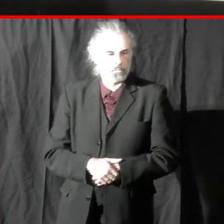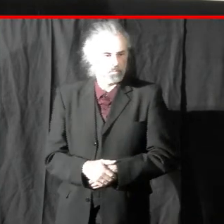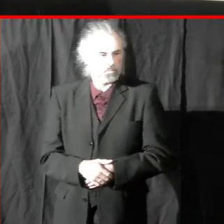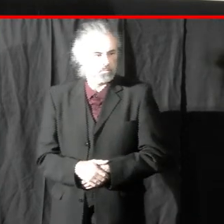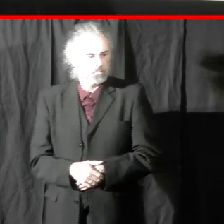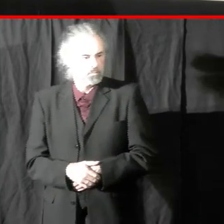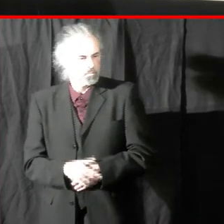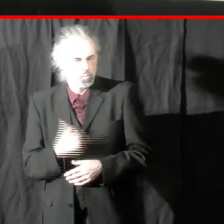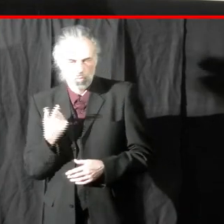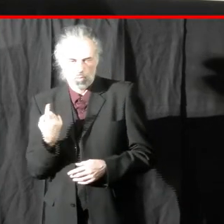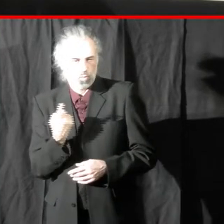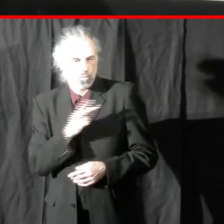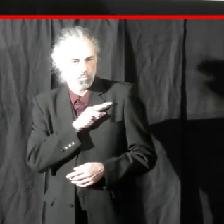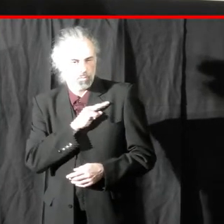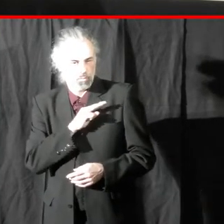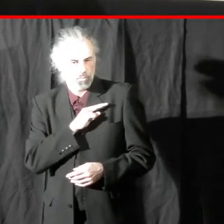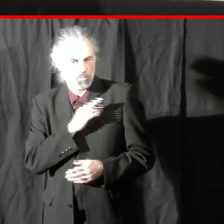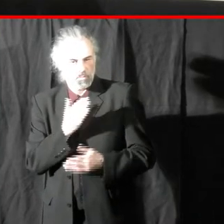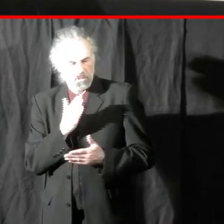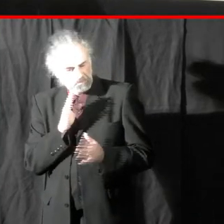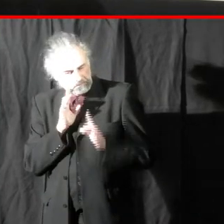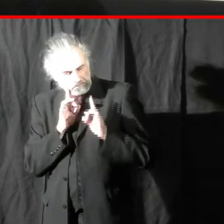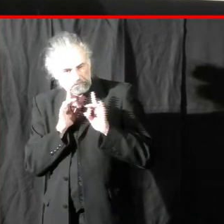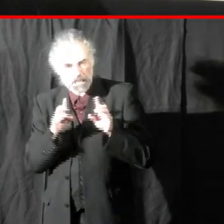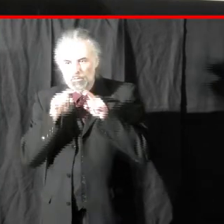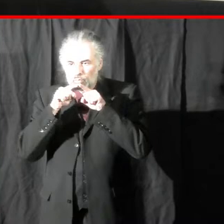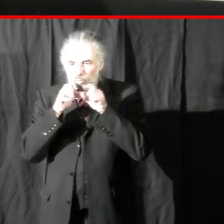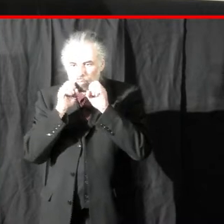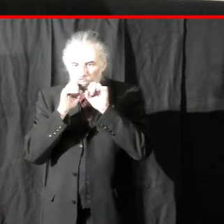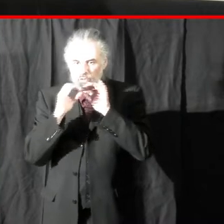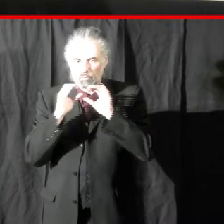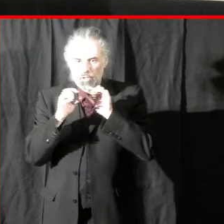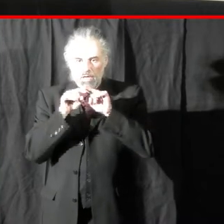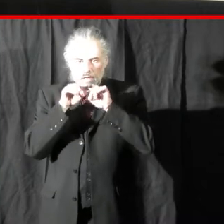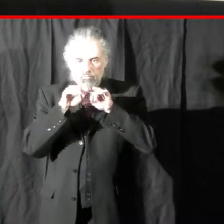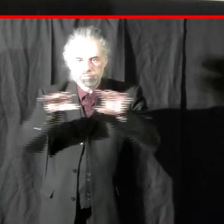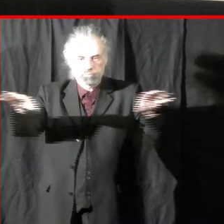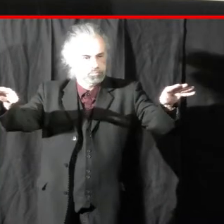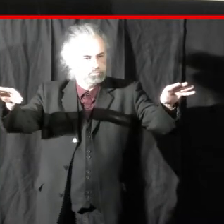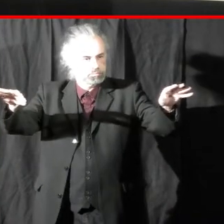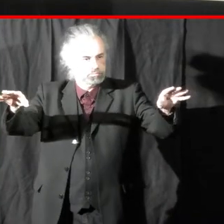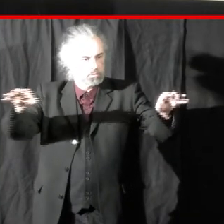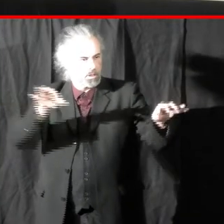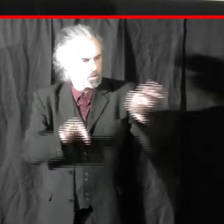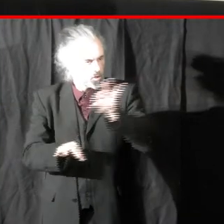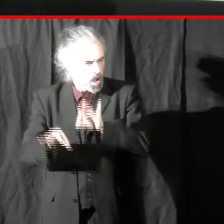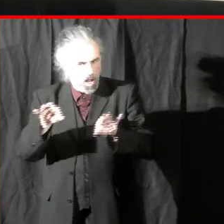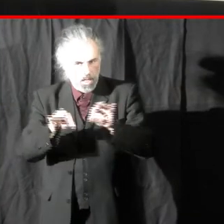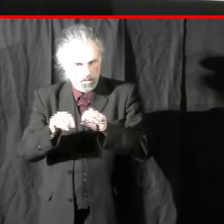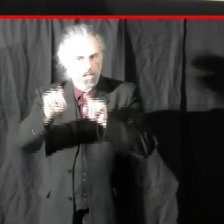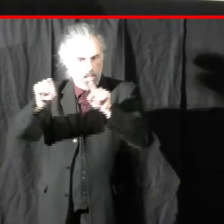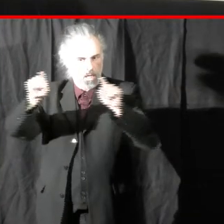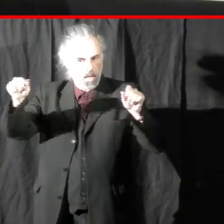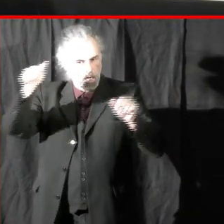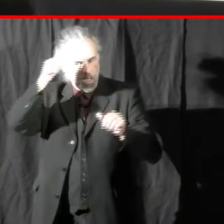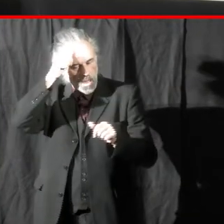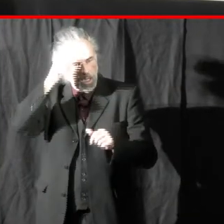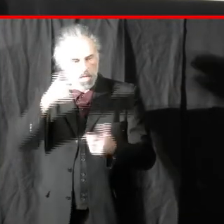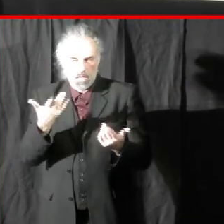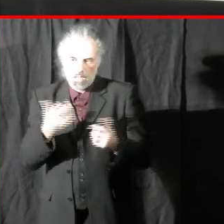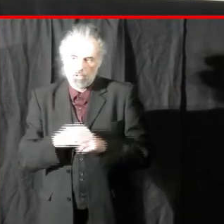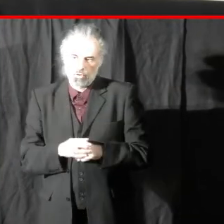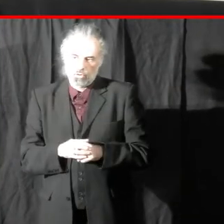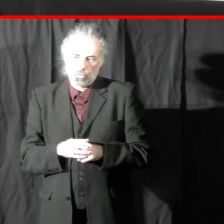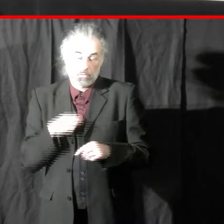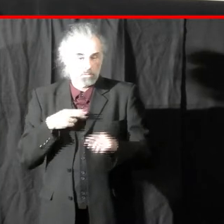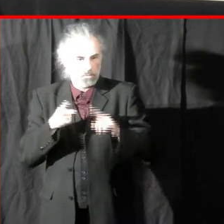to make sure that science is communicated clearly of these people? And my second question